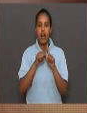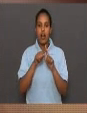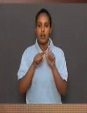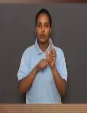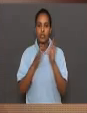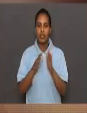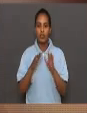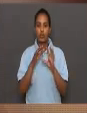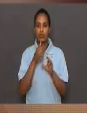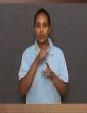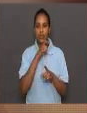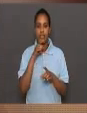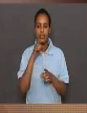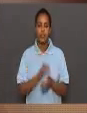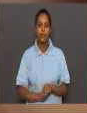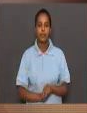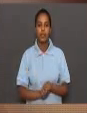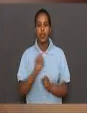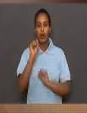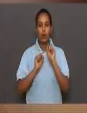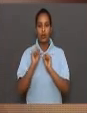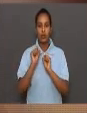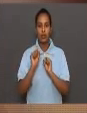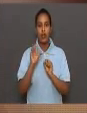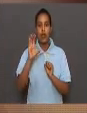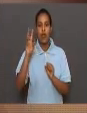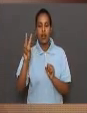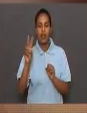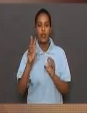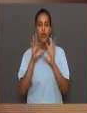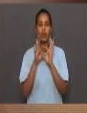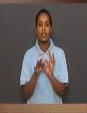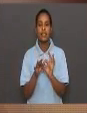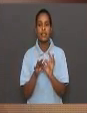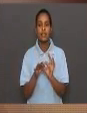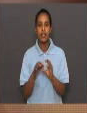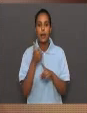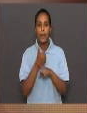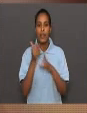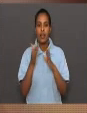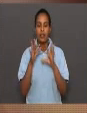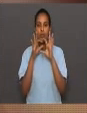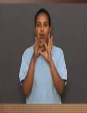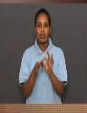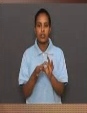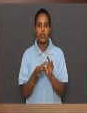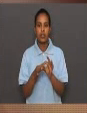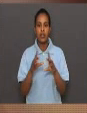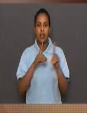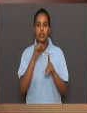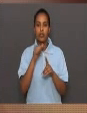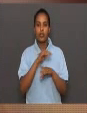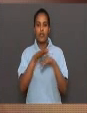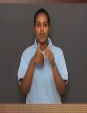ionic solids. In contrast to covalent bonding, metallic bonding